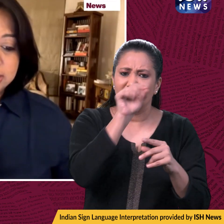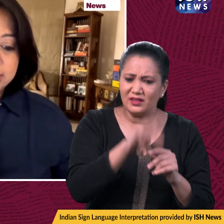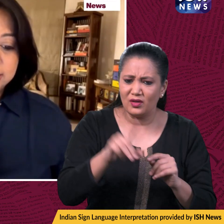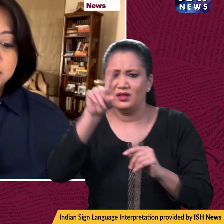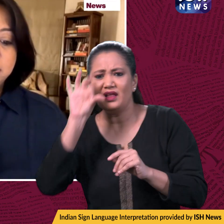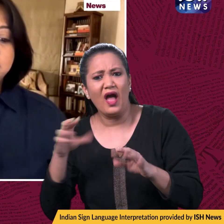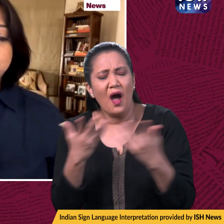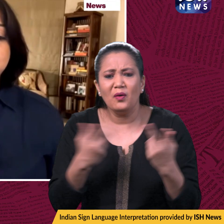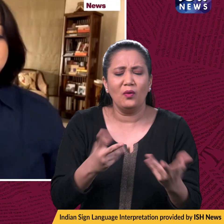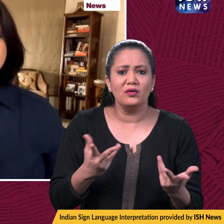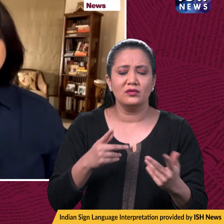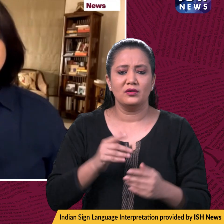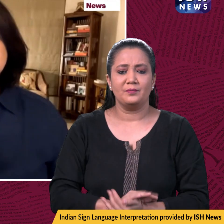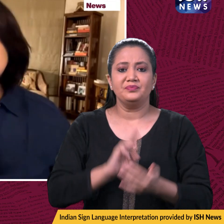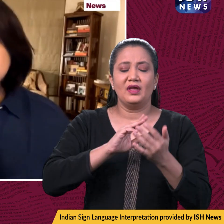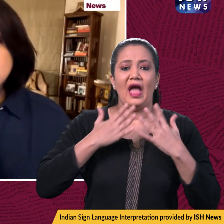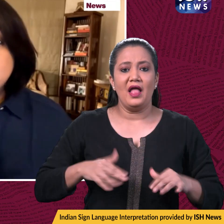court, the senior health department